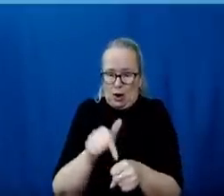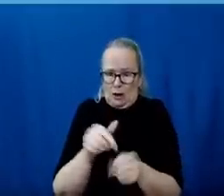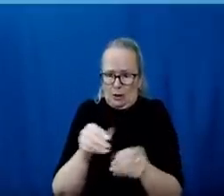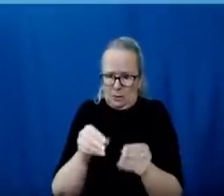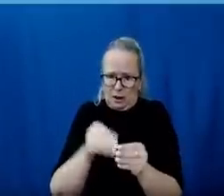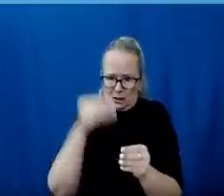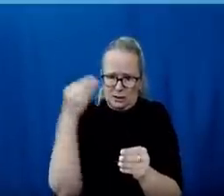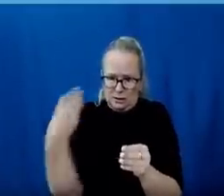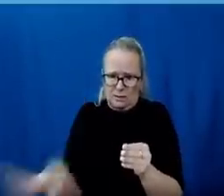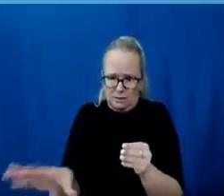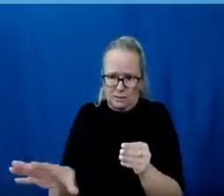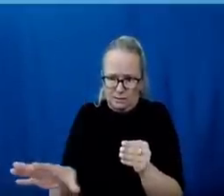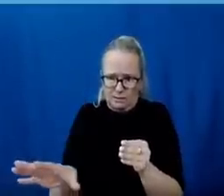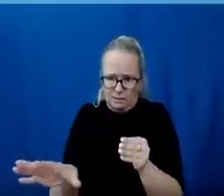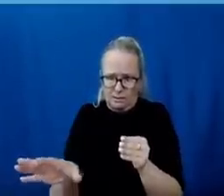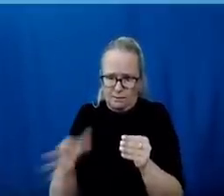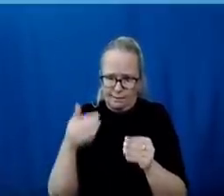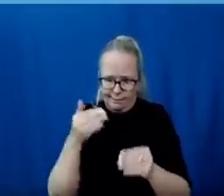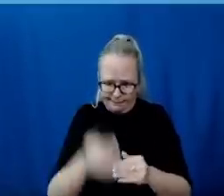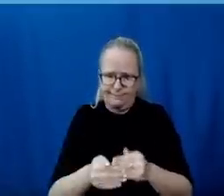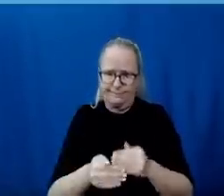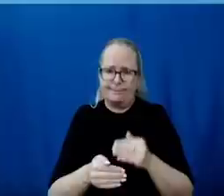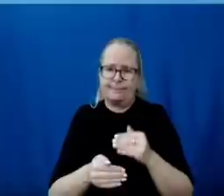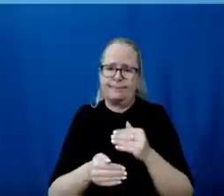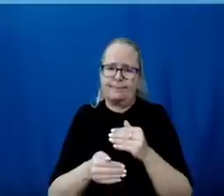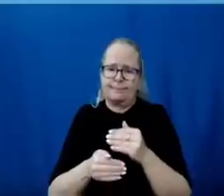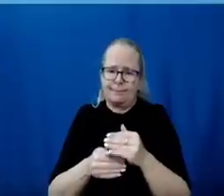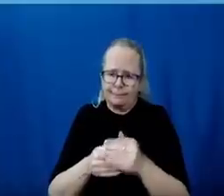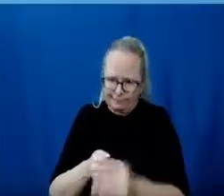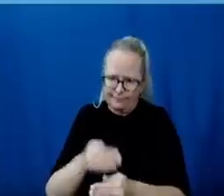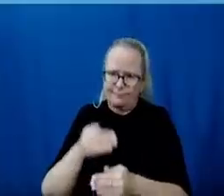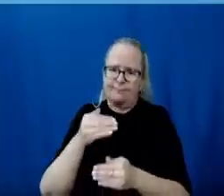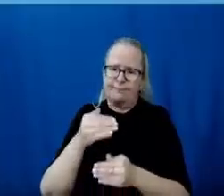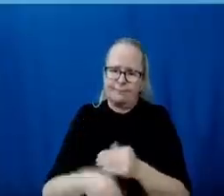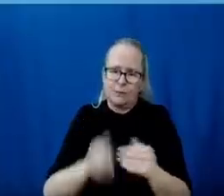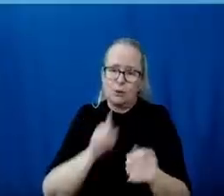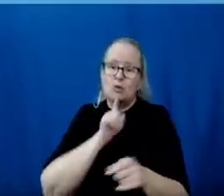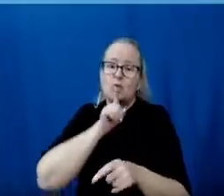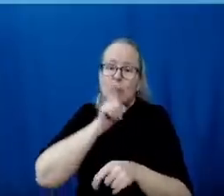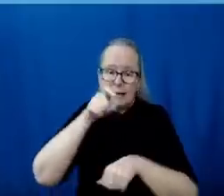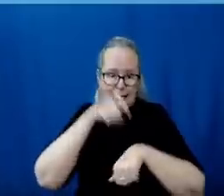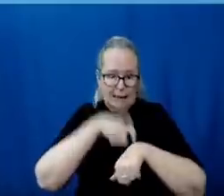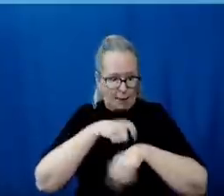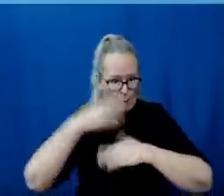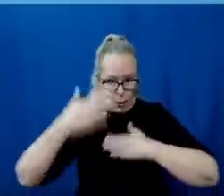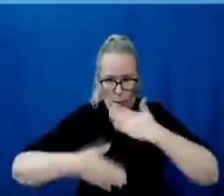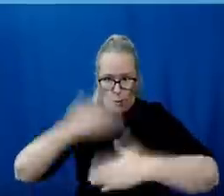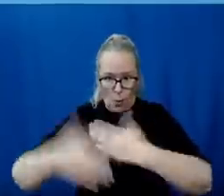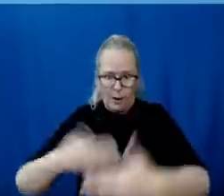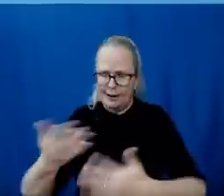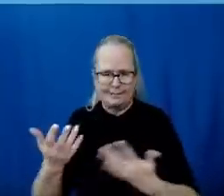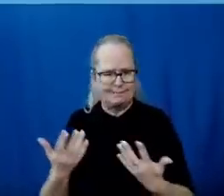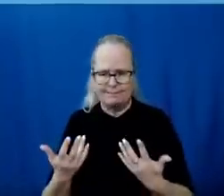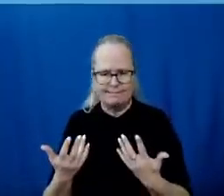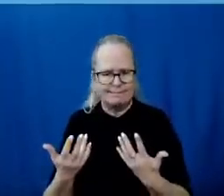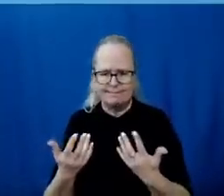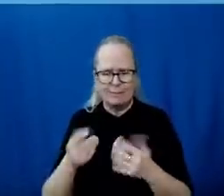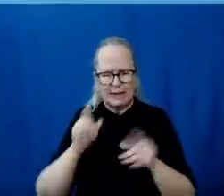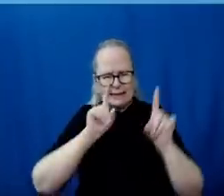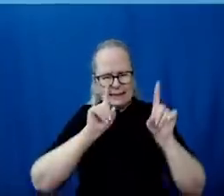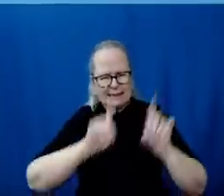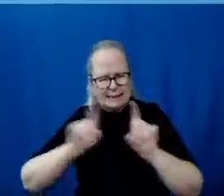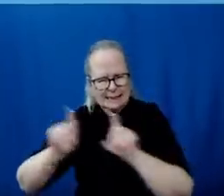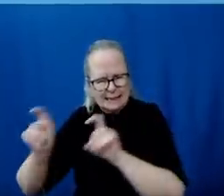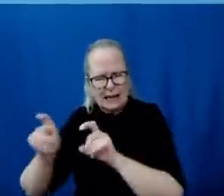it's slow. So it's not providing real-time information. It's only by developing variant-specific